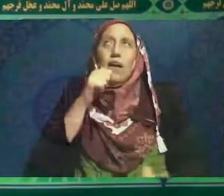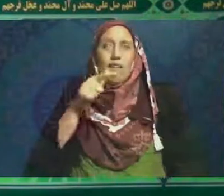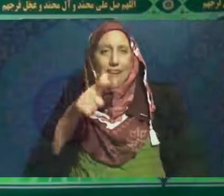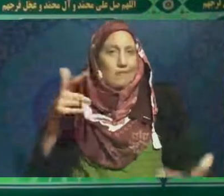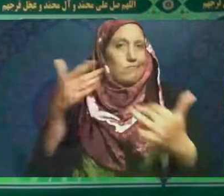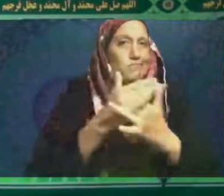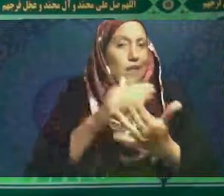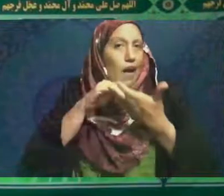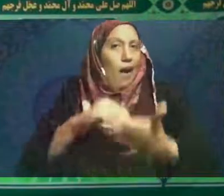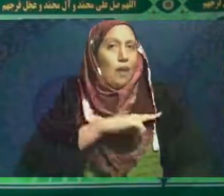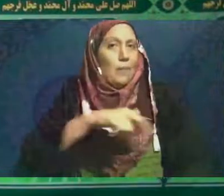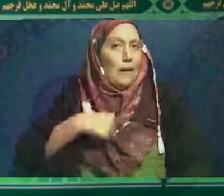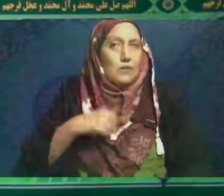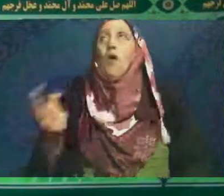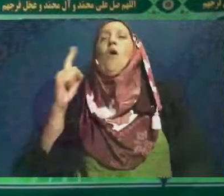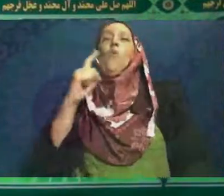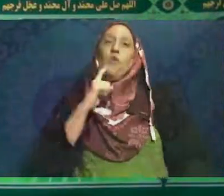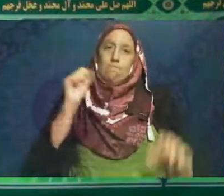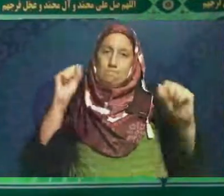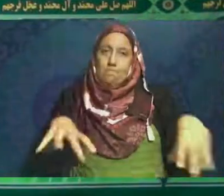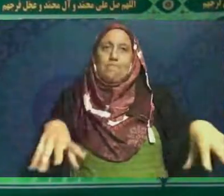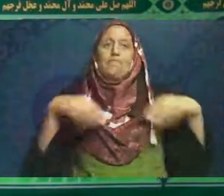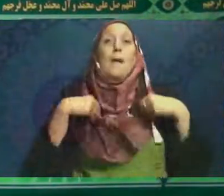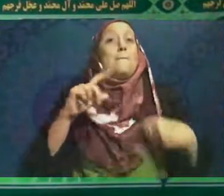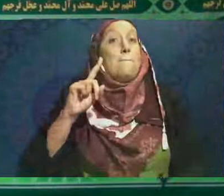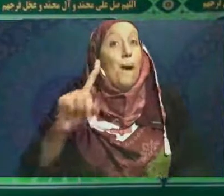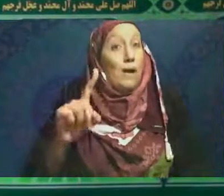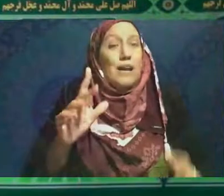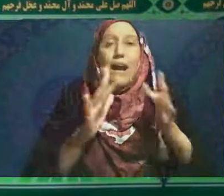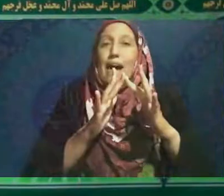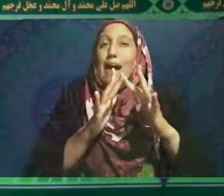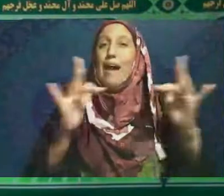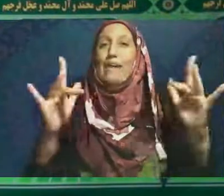to intercede, and they will not intercede unless for those,